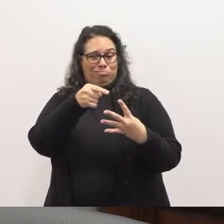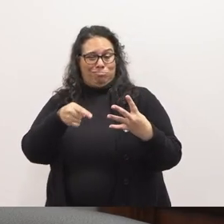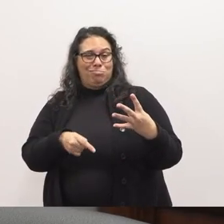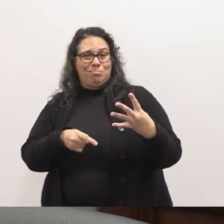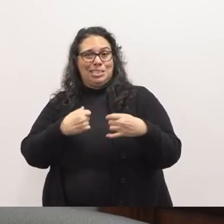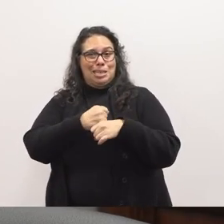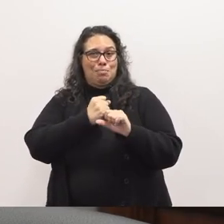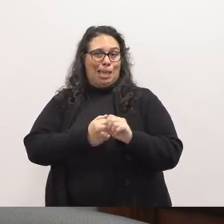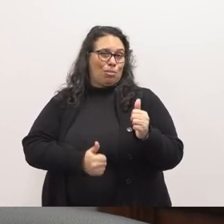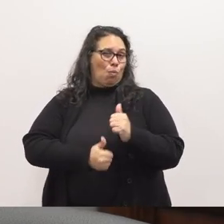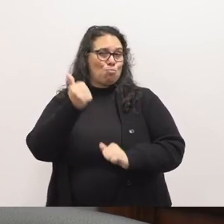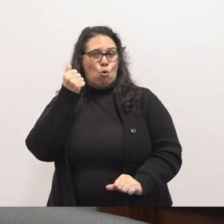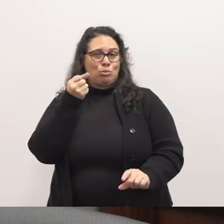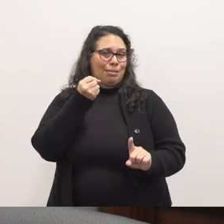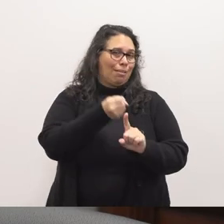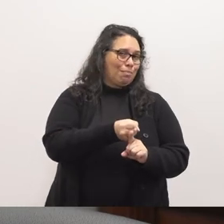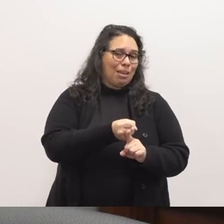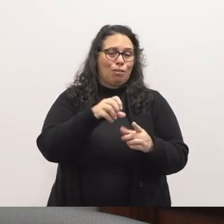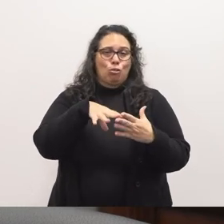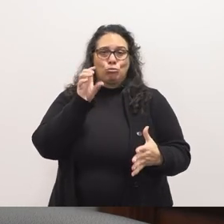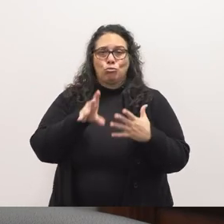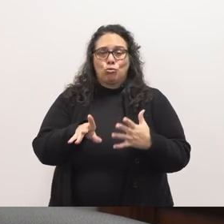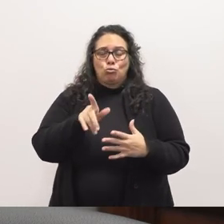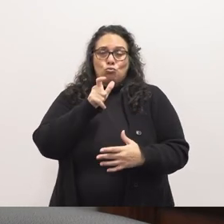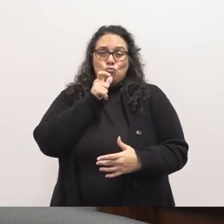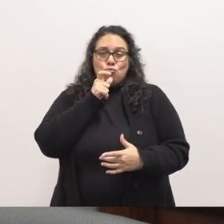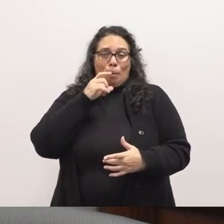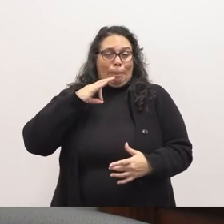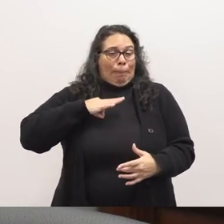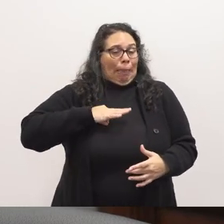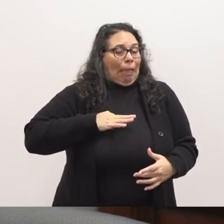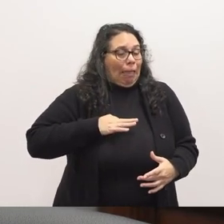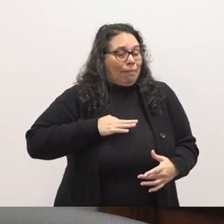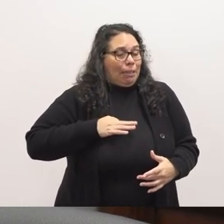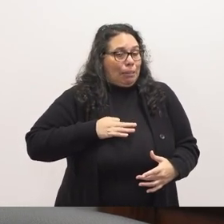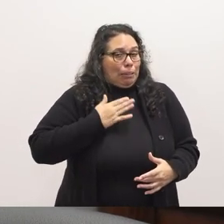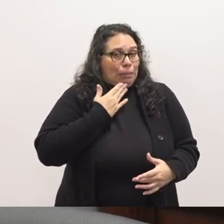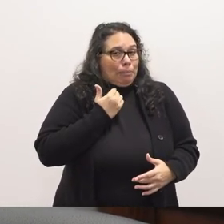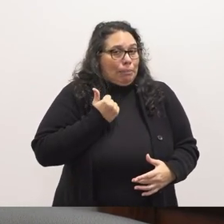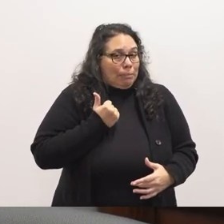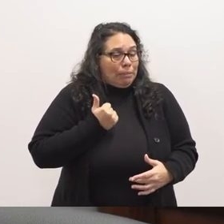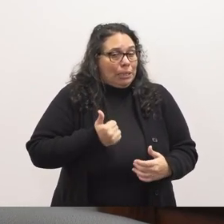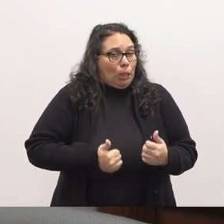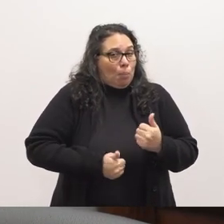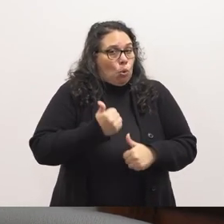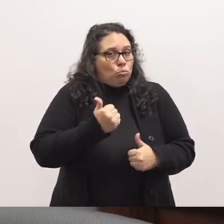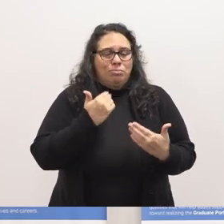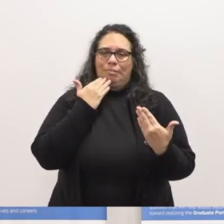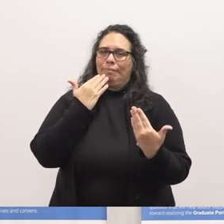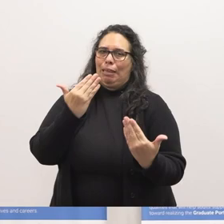most impact on our students that would most benefit from us looking at this data. Thank you.